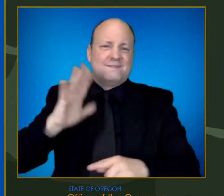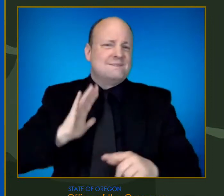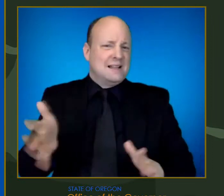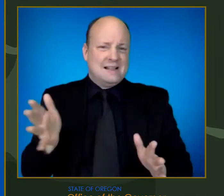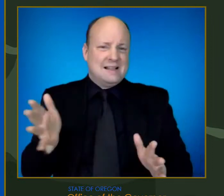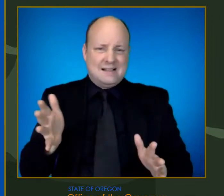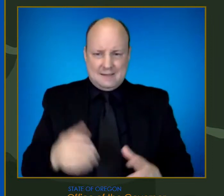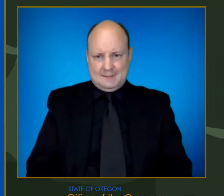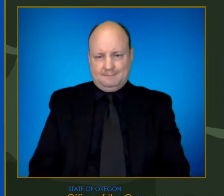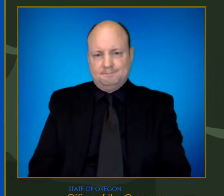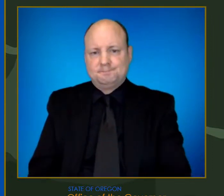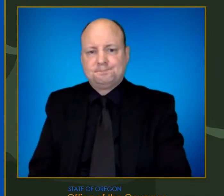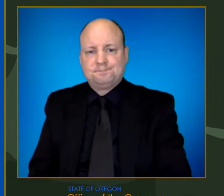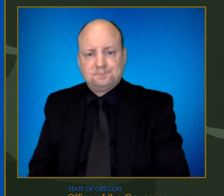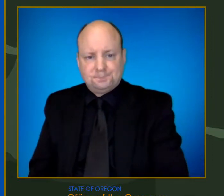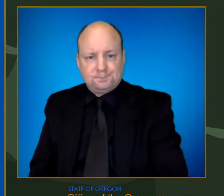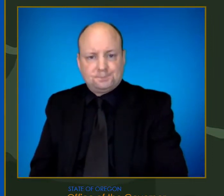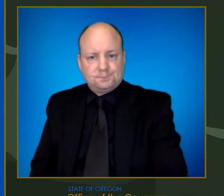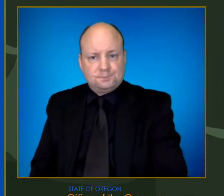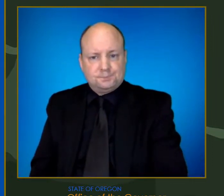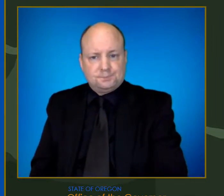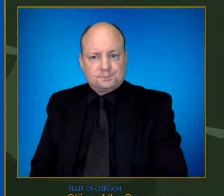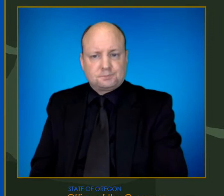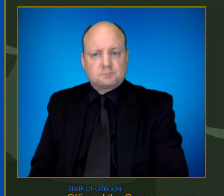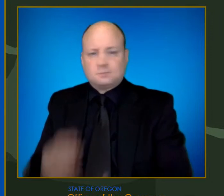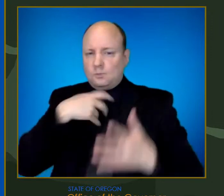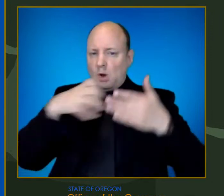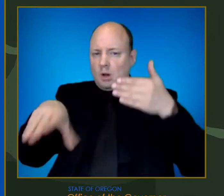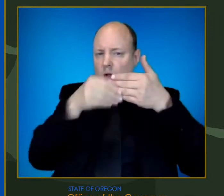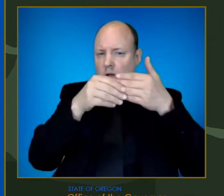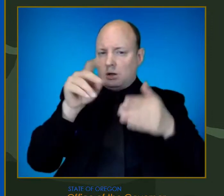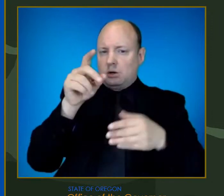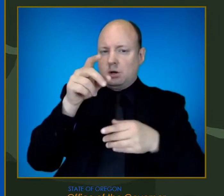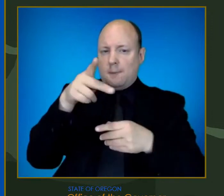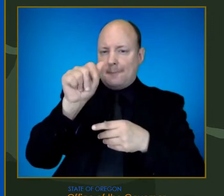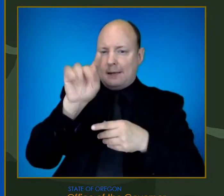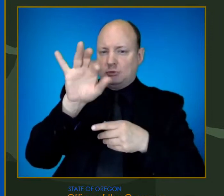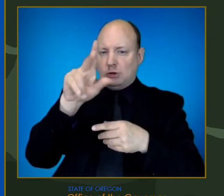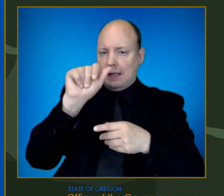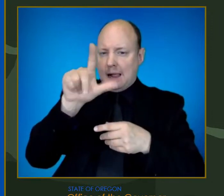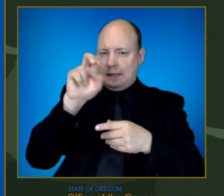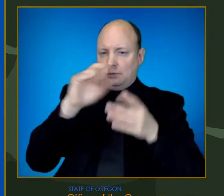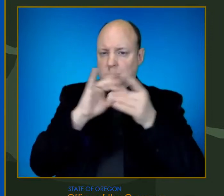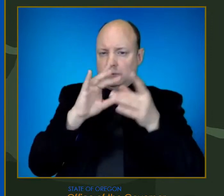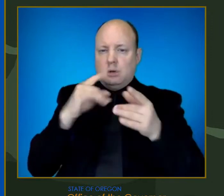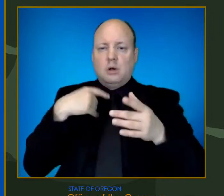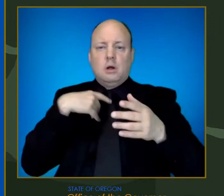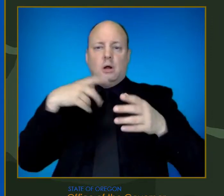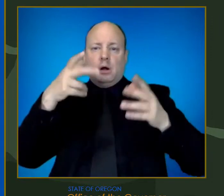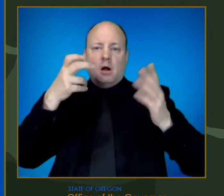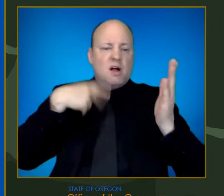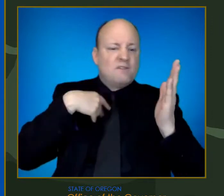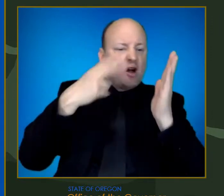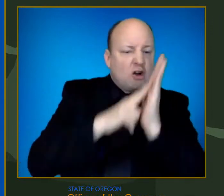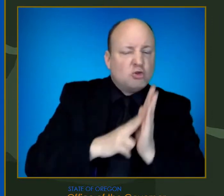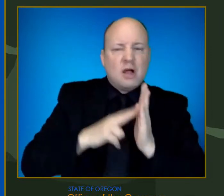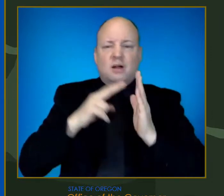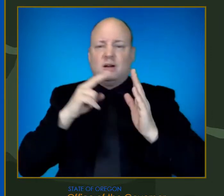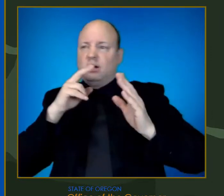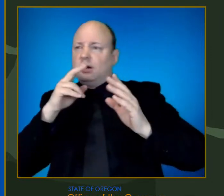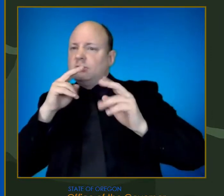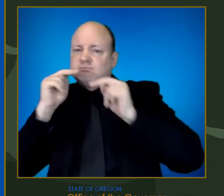I would just quickly add to that, we have a number of communications contracts and efforts in place right now to do a variety of communications